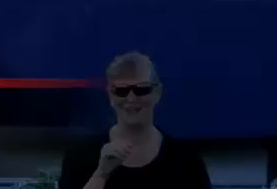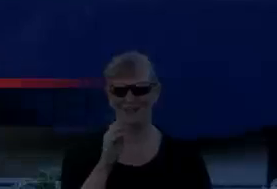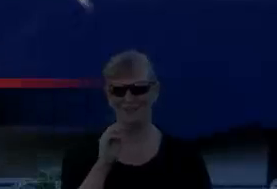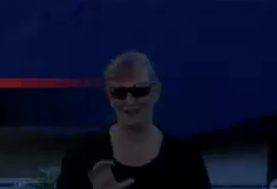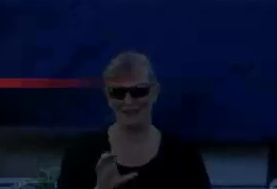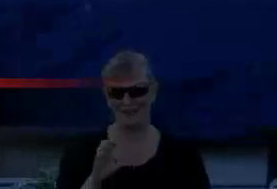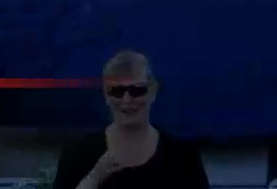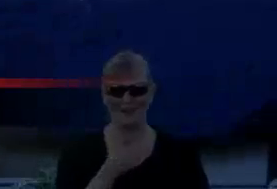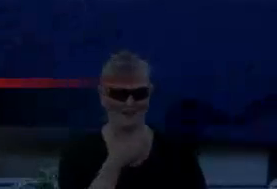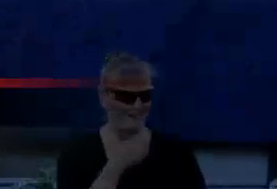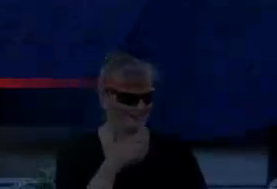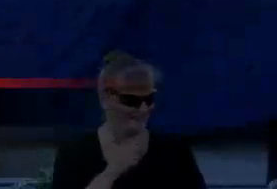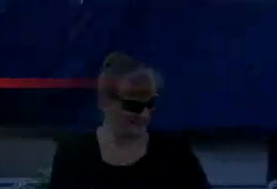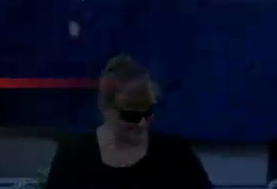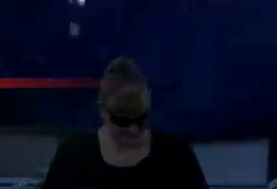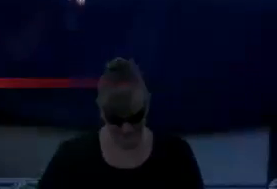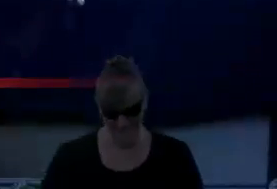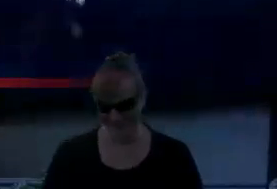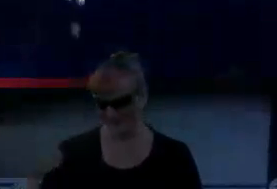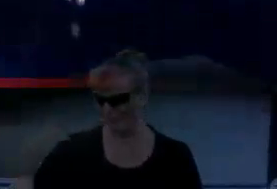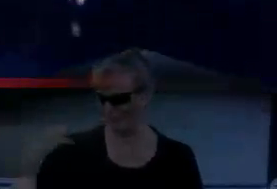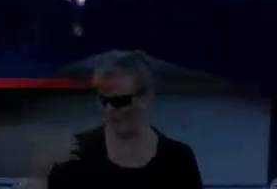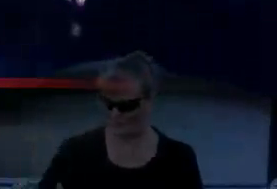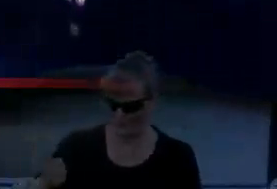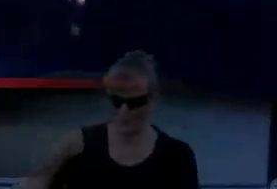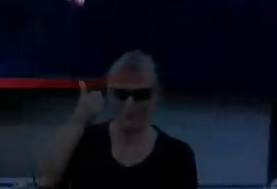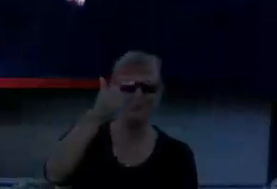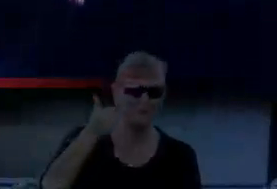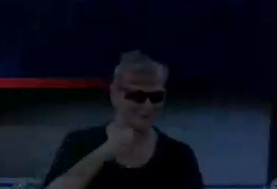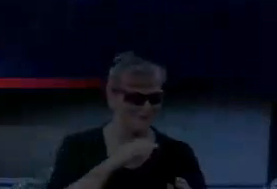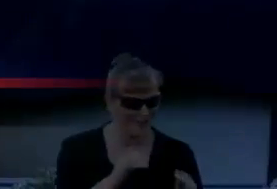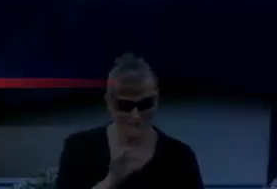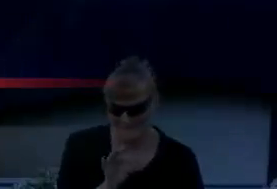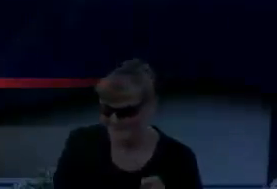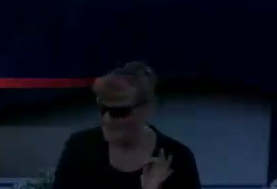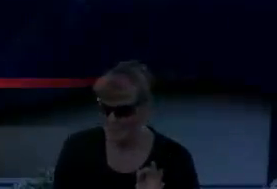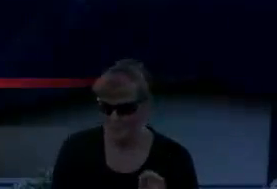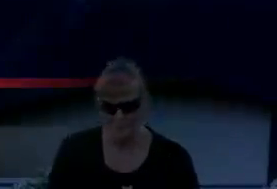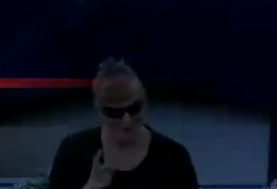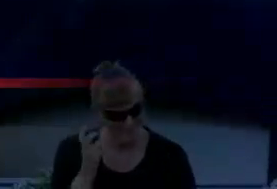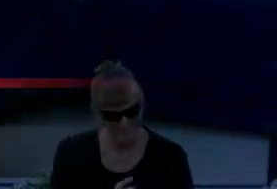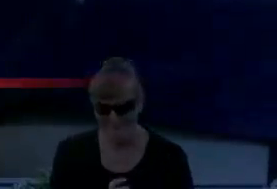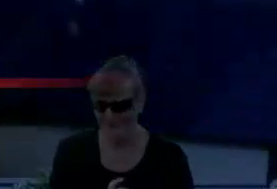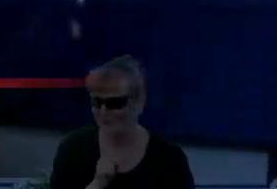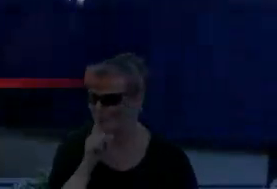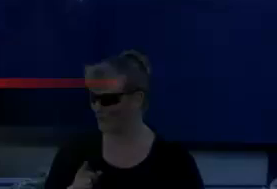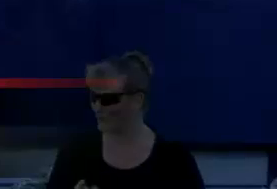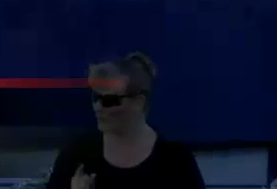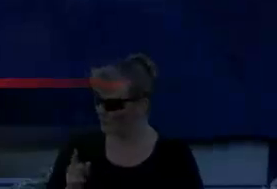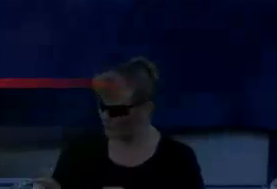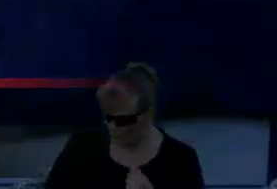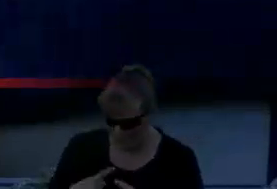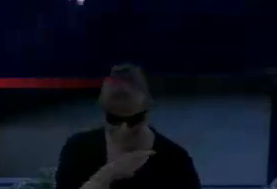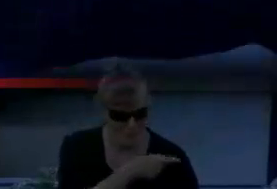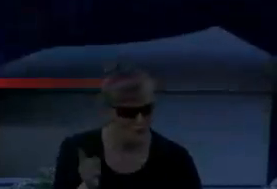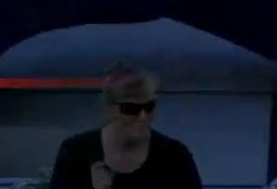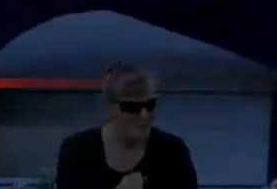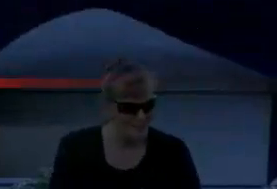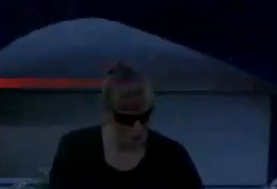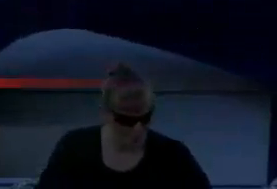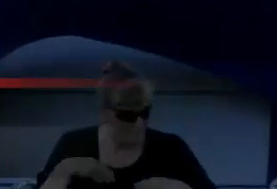for 37 years and a commander at every level, taught this simple but difficult truth. By making your bed, you accomplish something